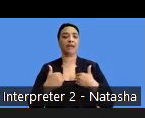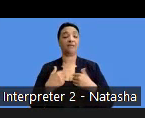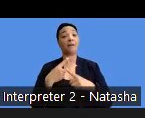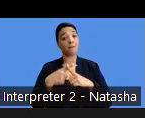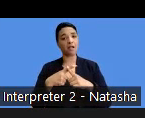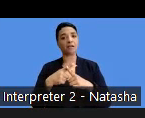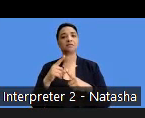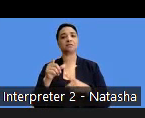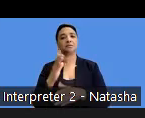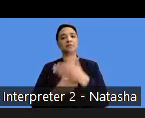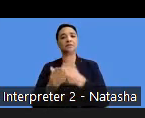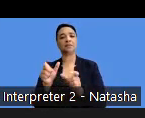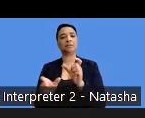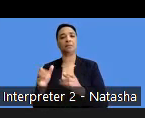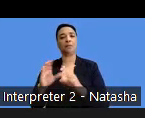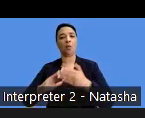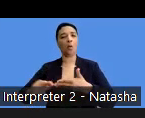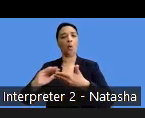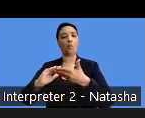by developing technical